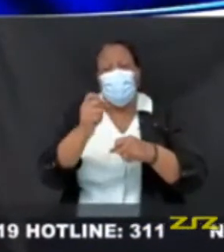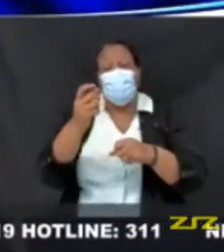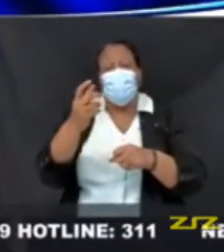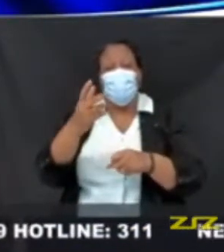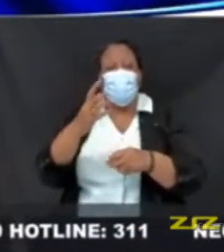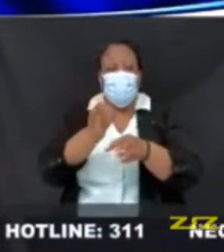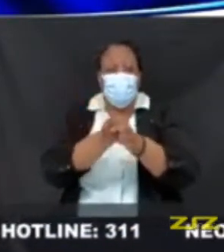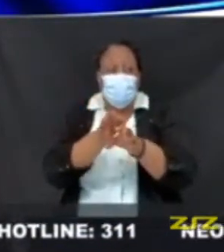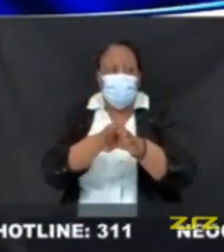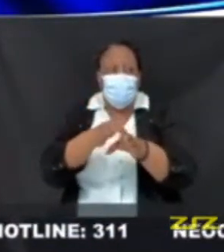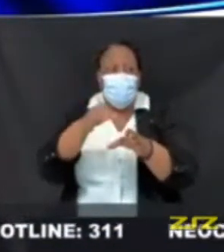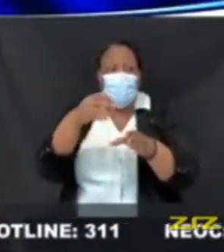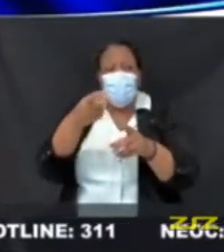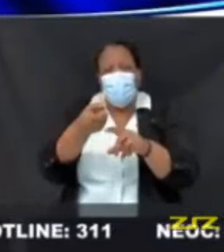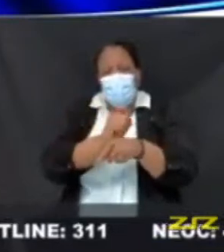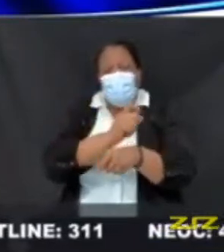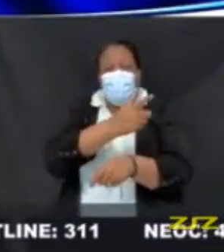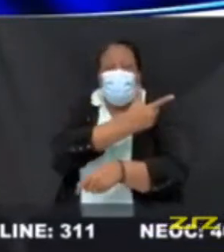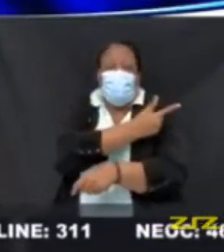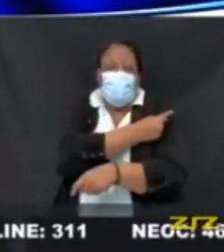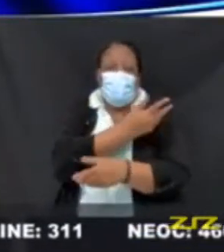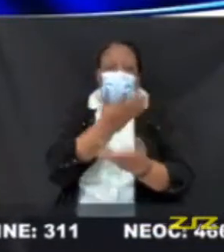Kitts and Nevis.